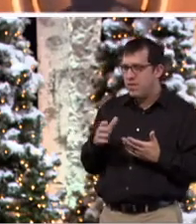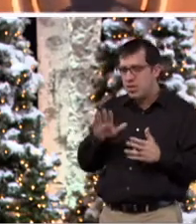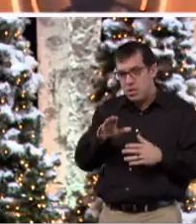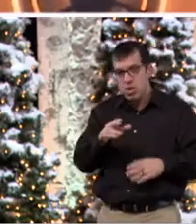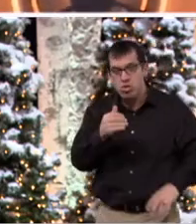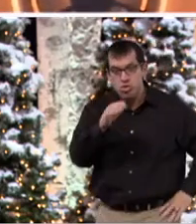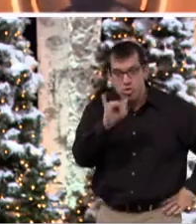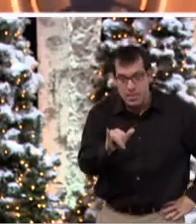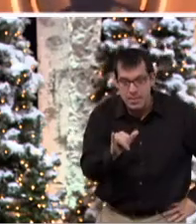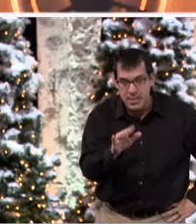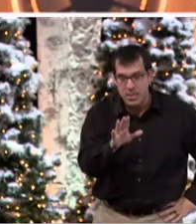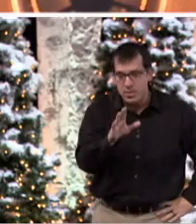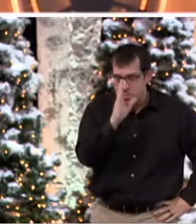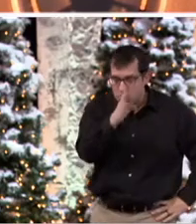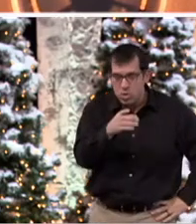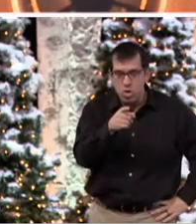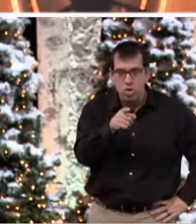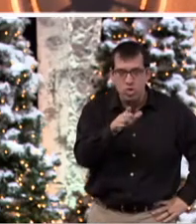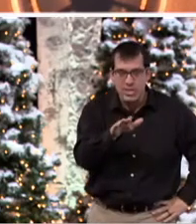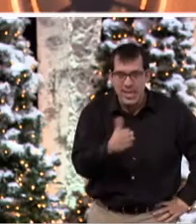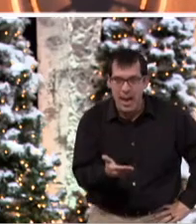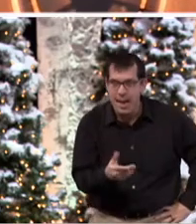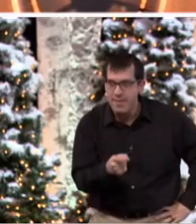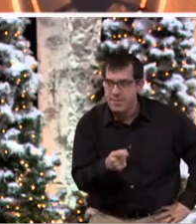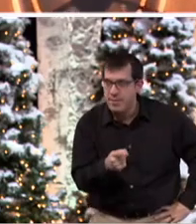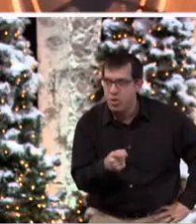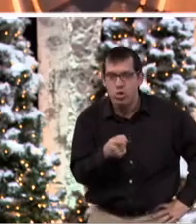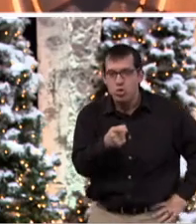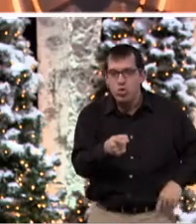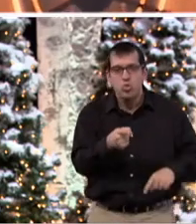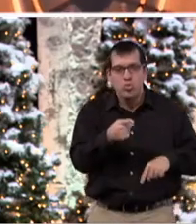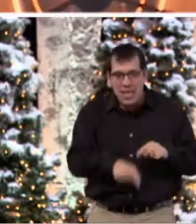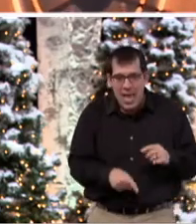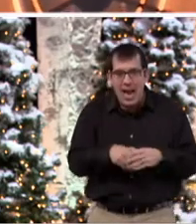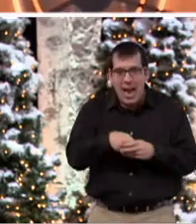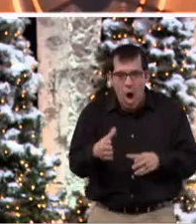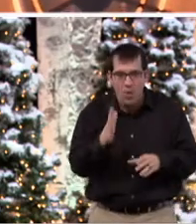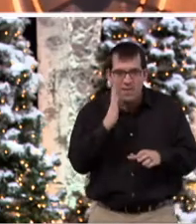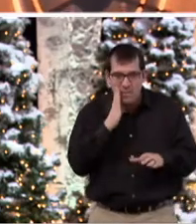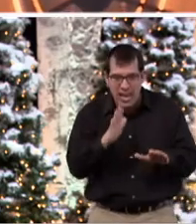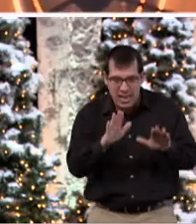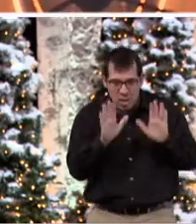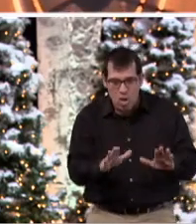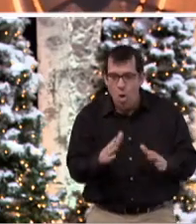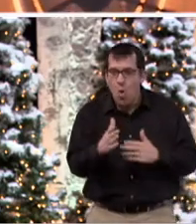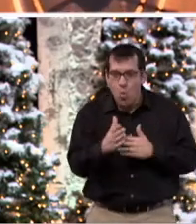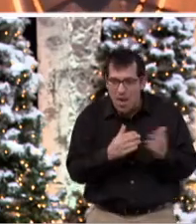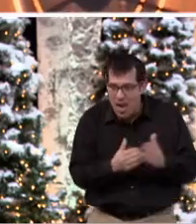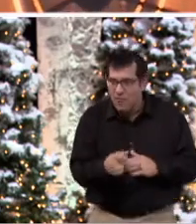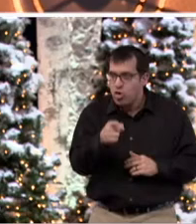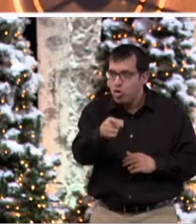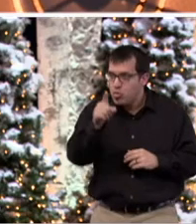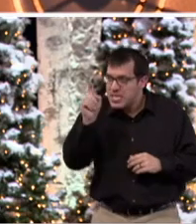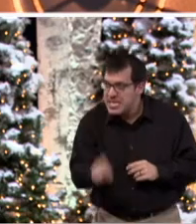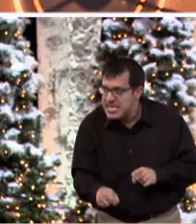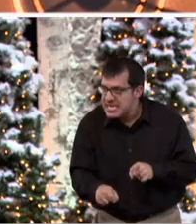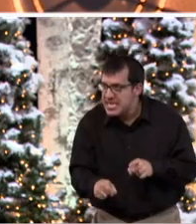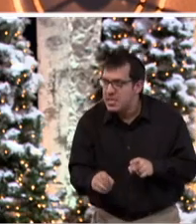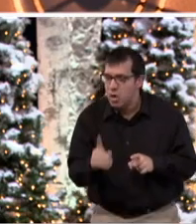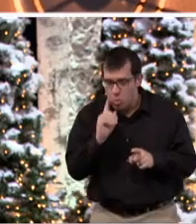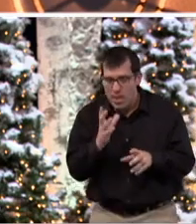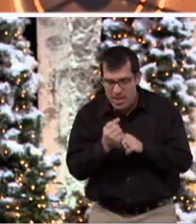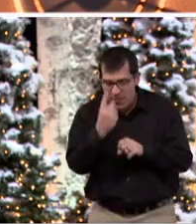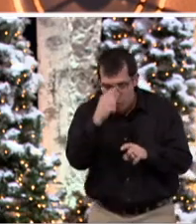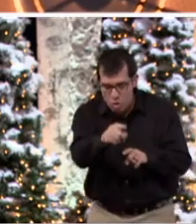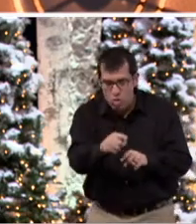Jimmy, you're dying. You cannot get out of bed. Whatever you need, we'll get it for